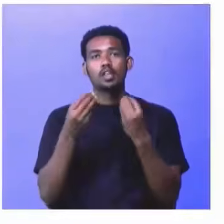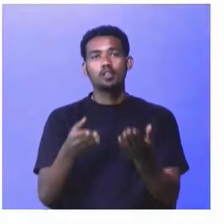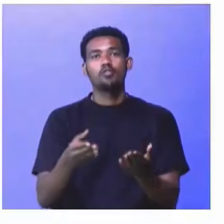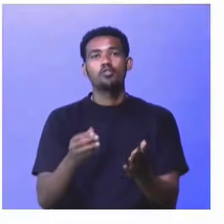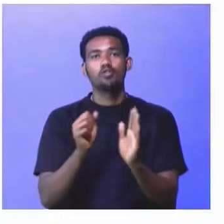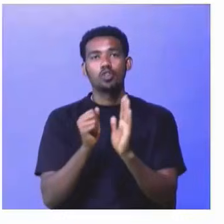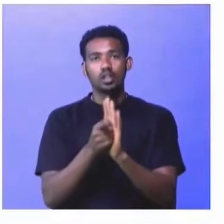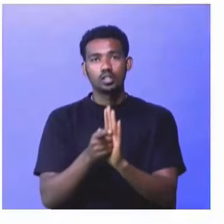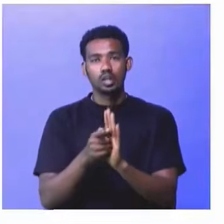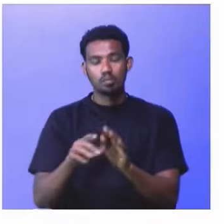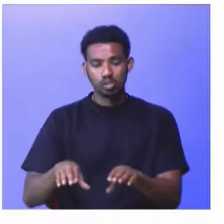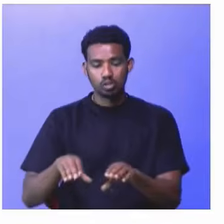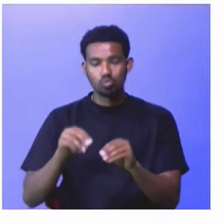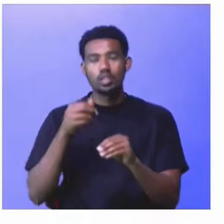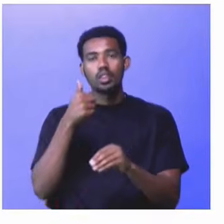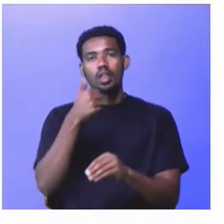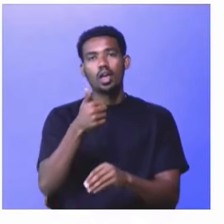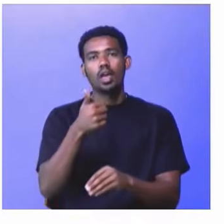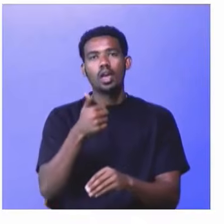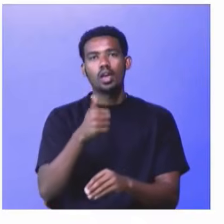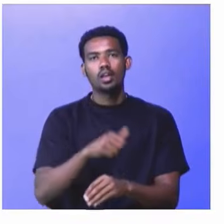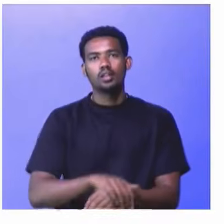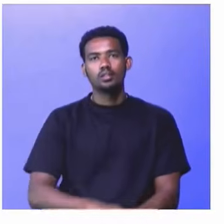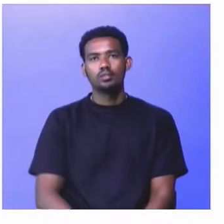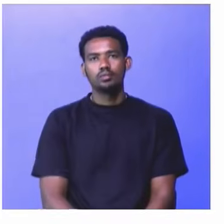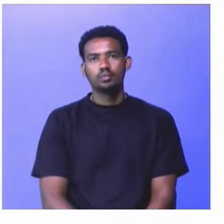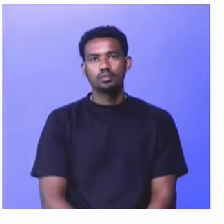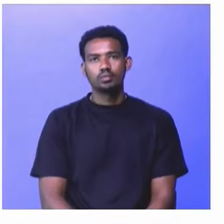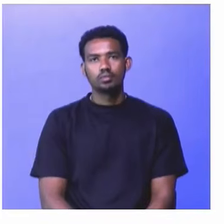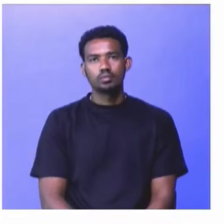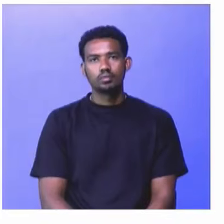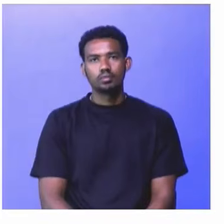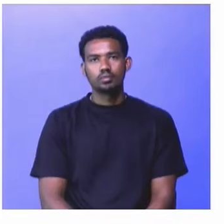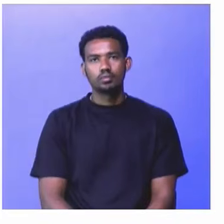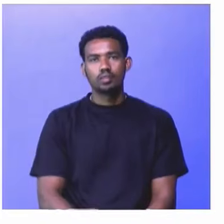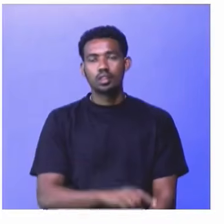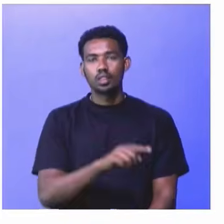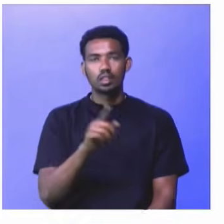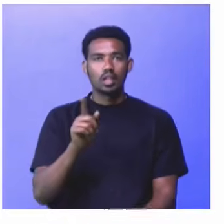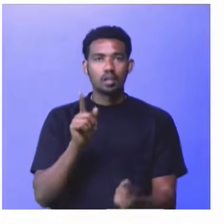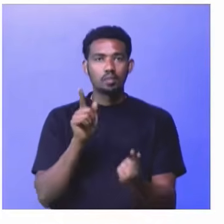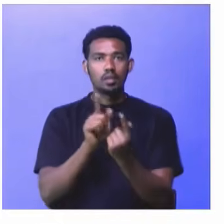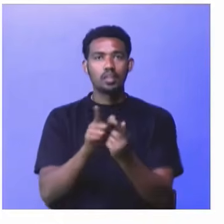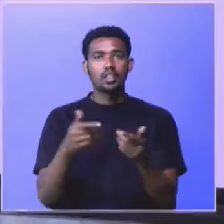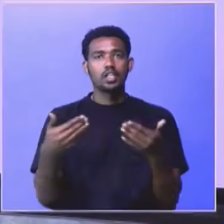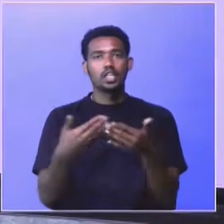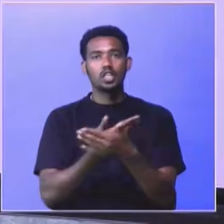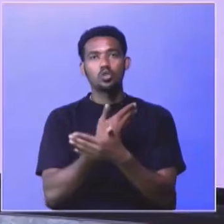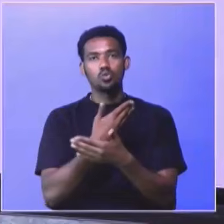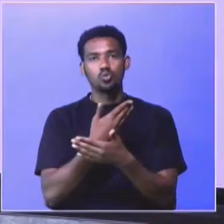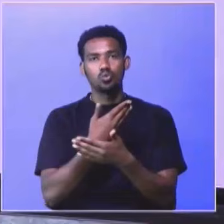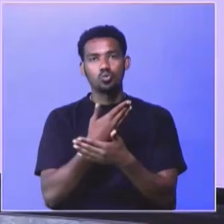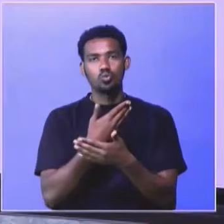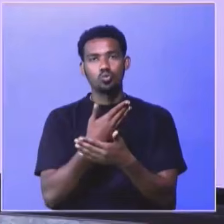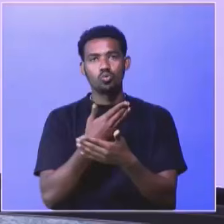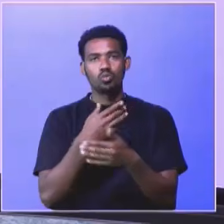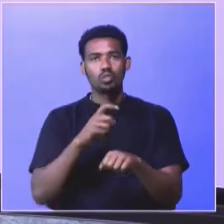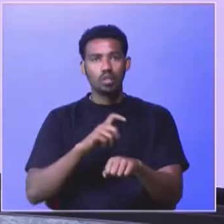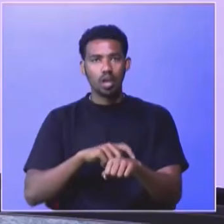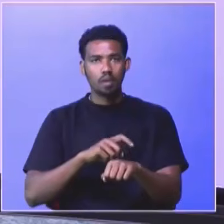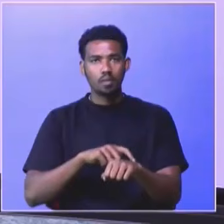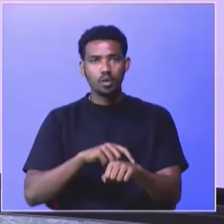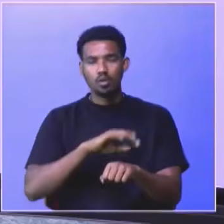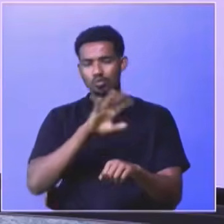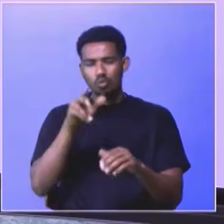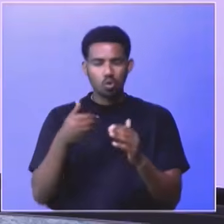for example, student A, when they meet and the new time of